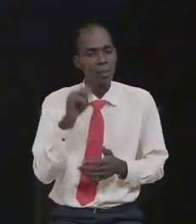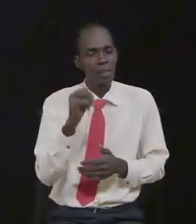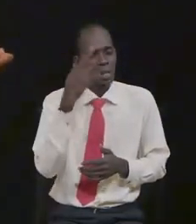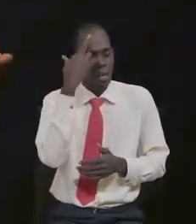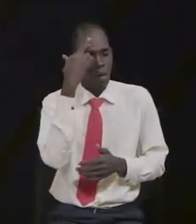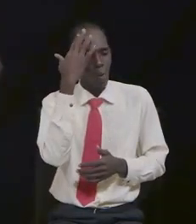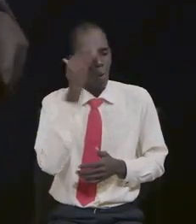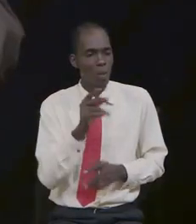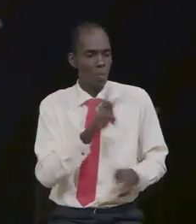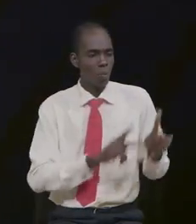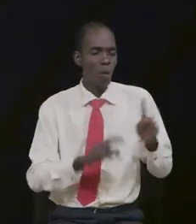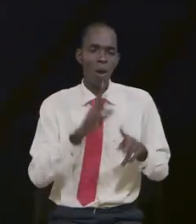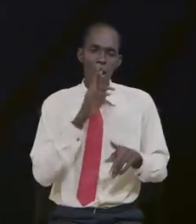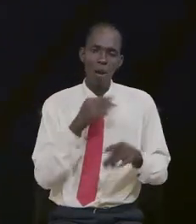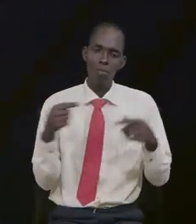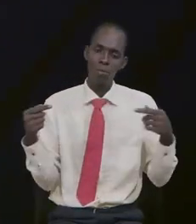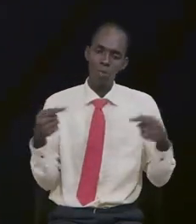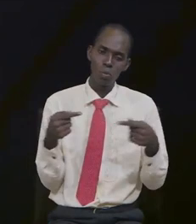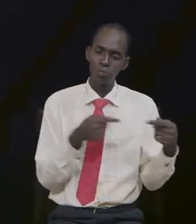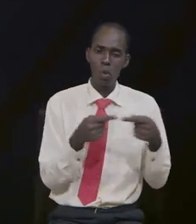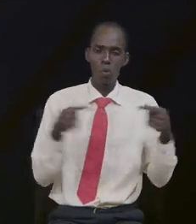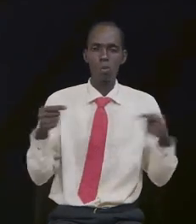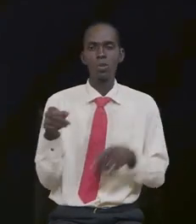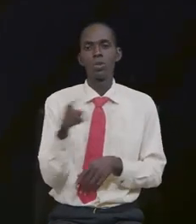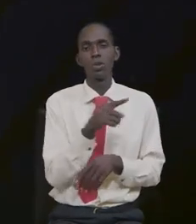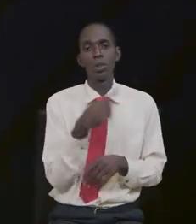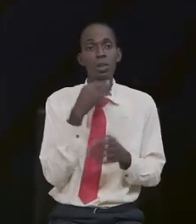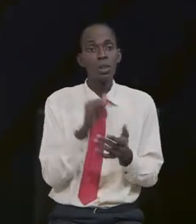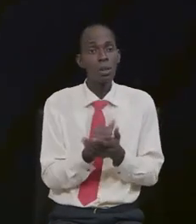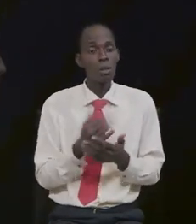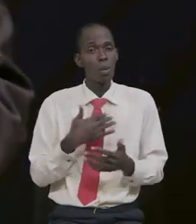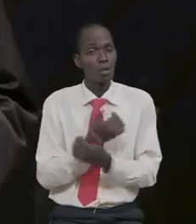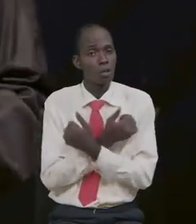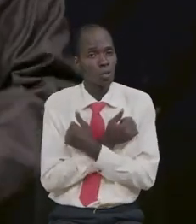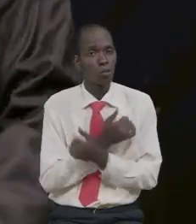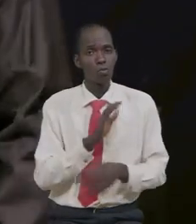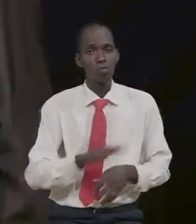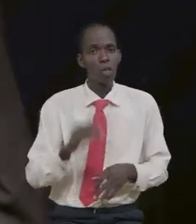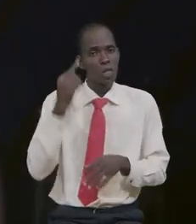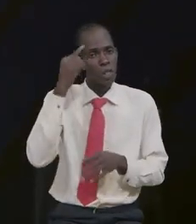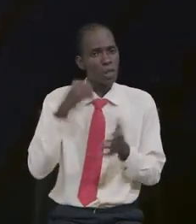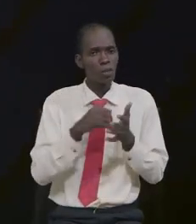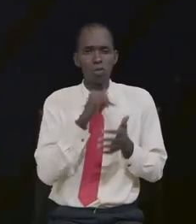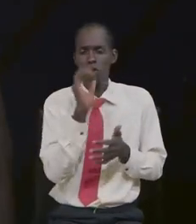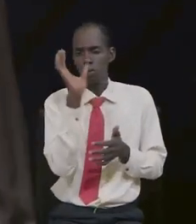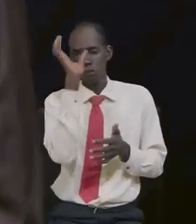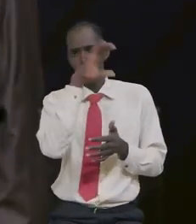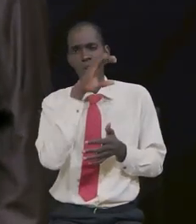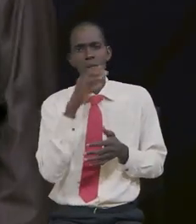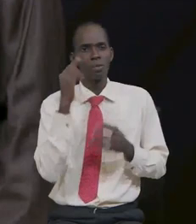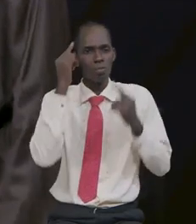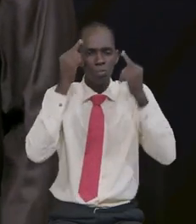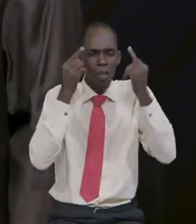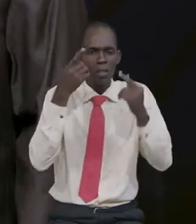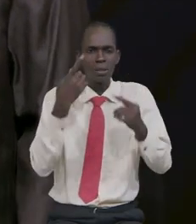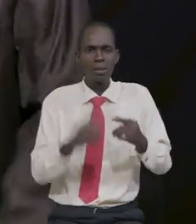persecution is saying, that's why it says, beloved children of God, think it not strange concerning the fiery trial,